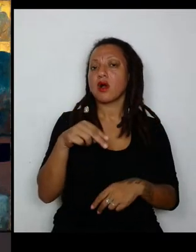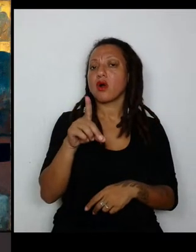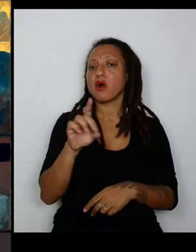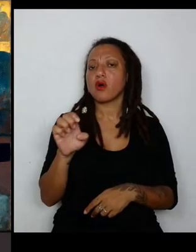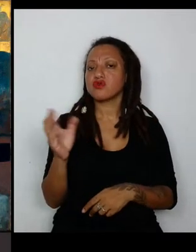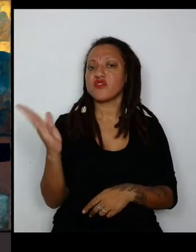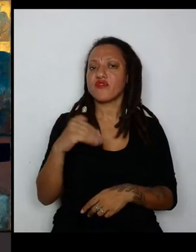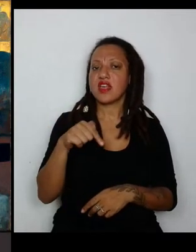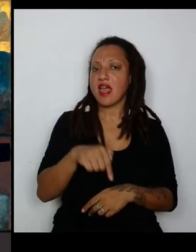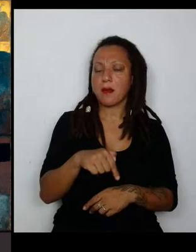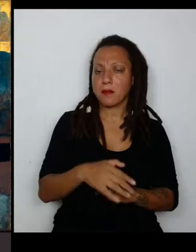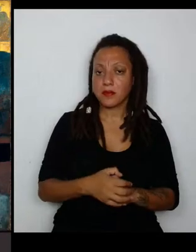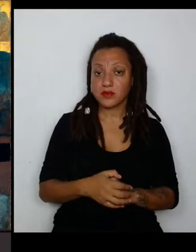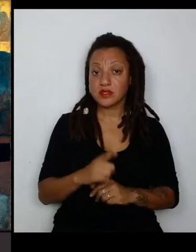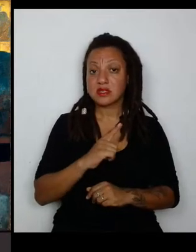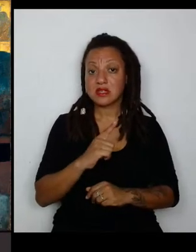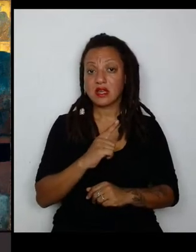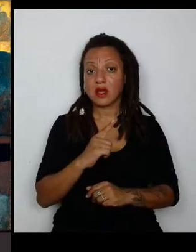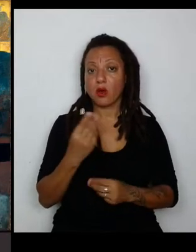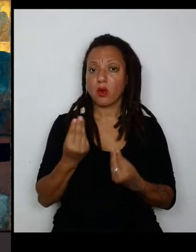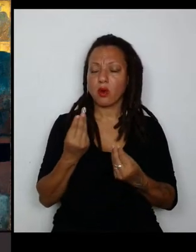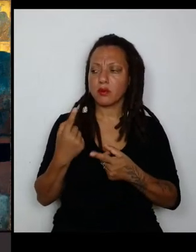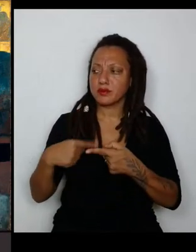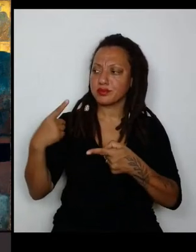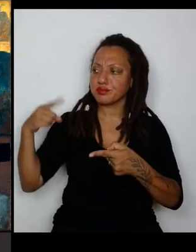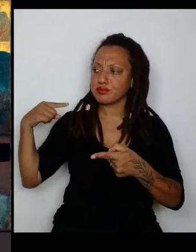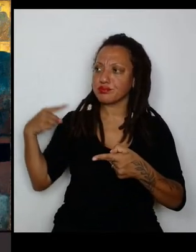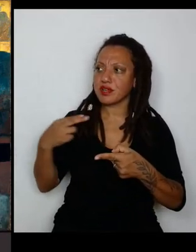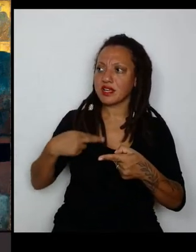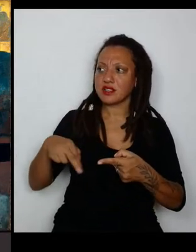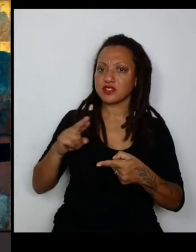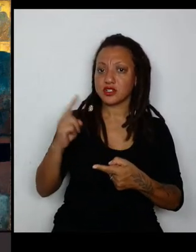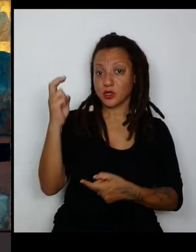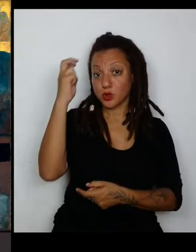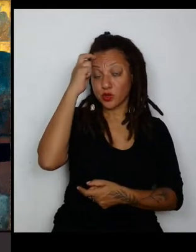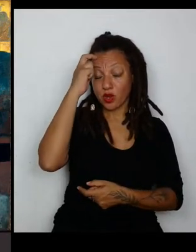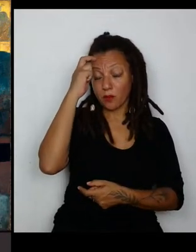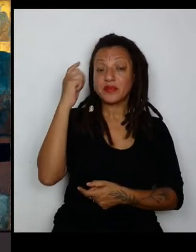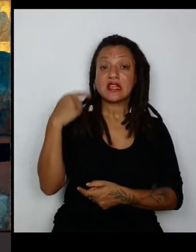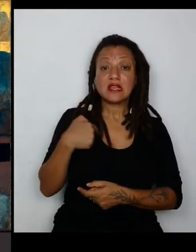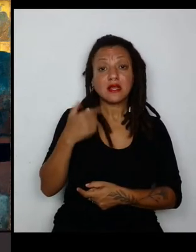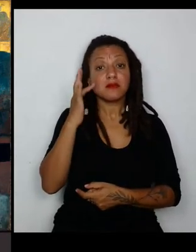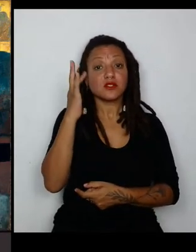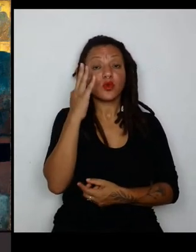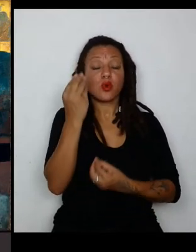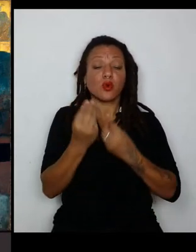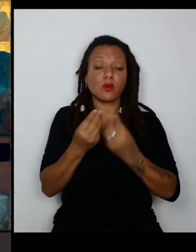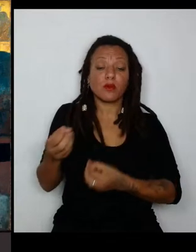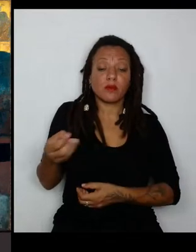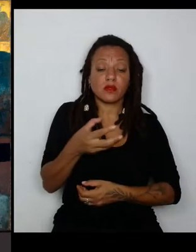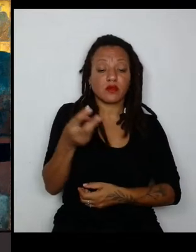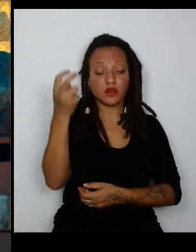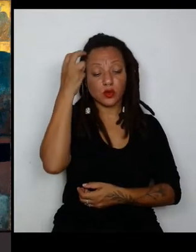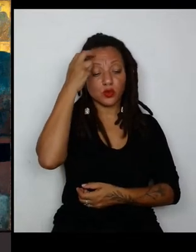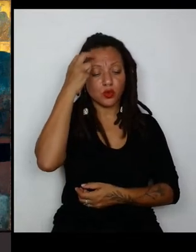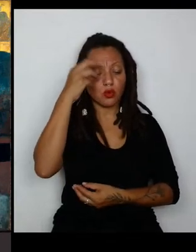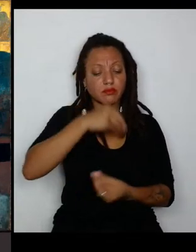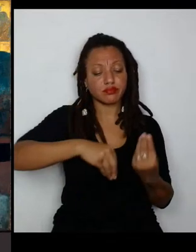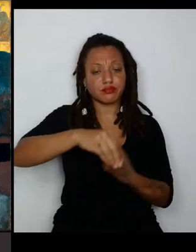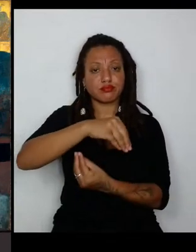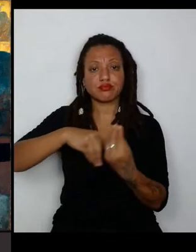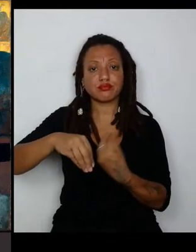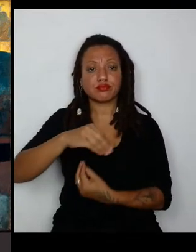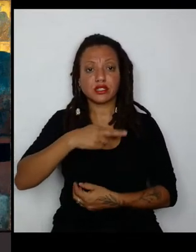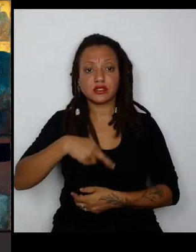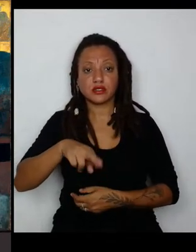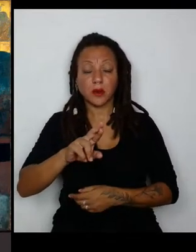heritage and predicted the emergence of a new syncretic international culture but he had a clue that new global culture